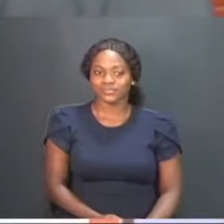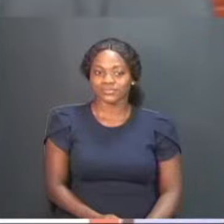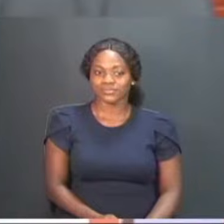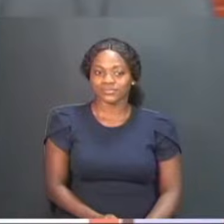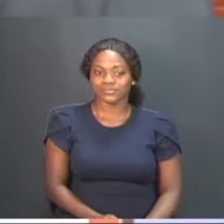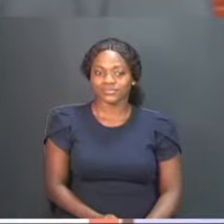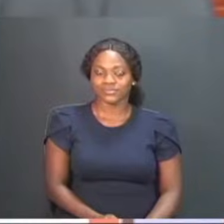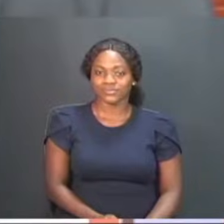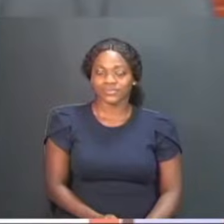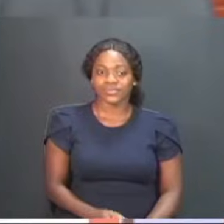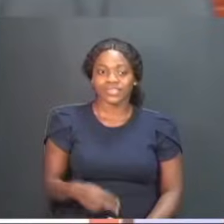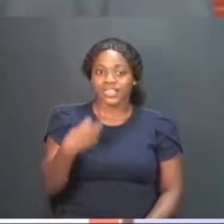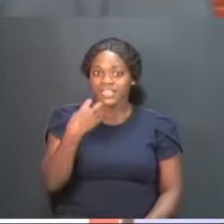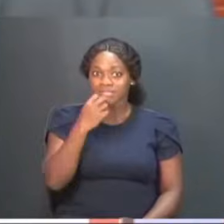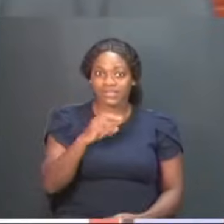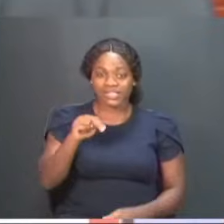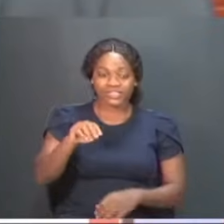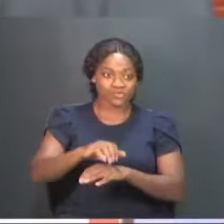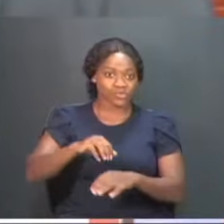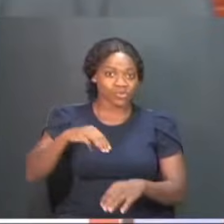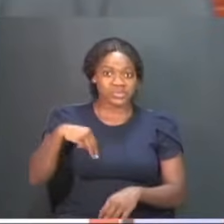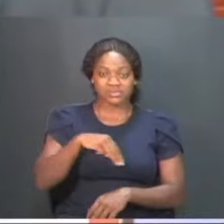Speaker, they should get their numbers.